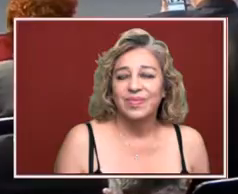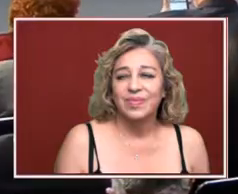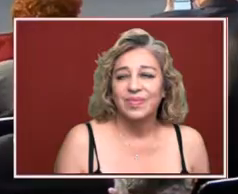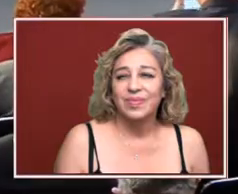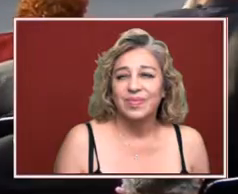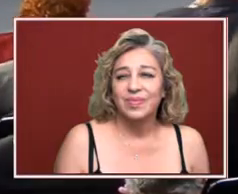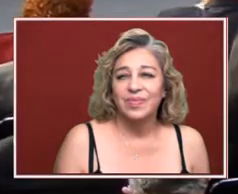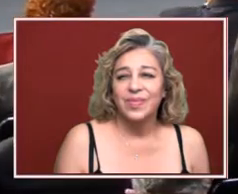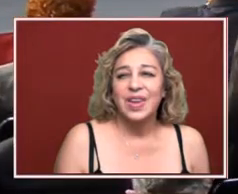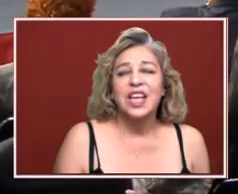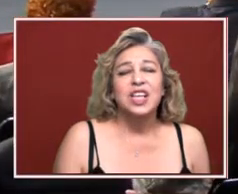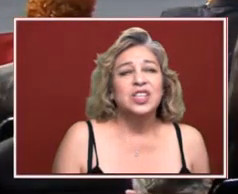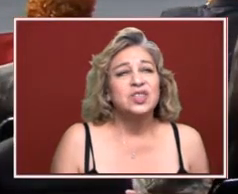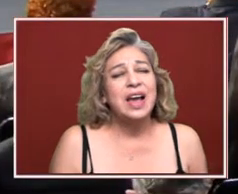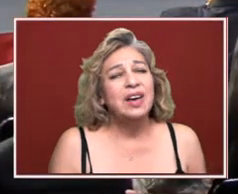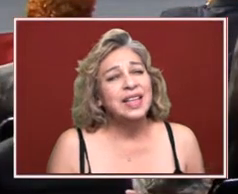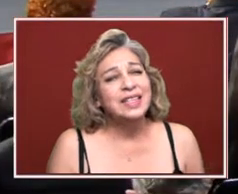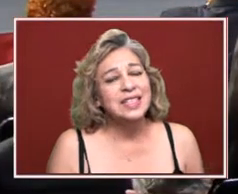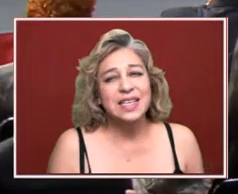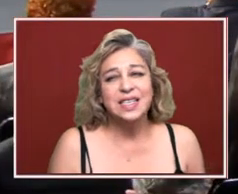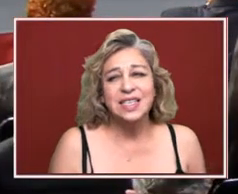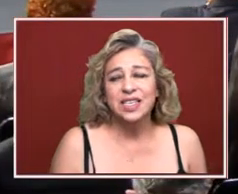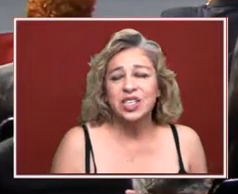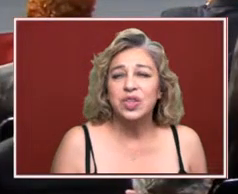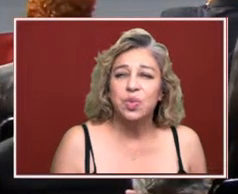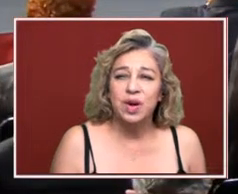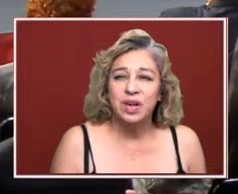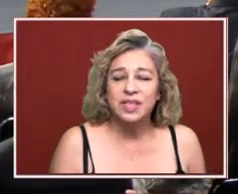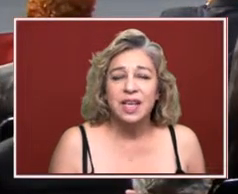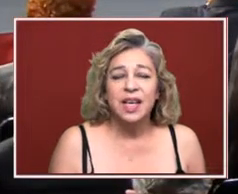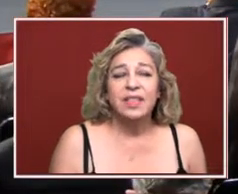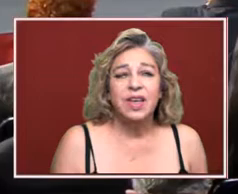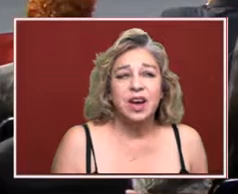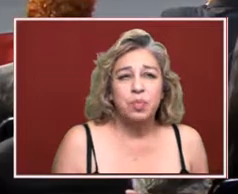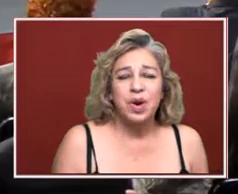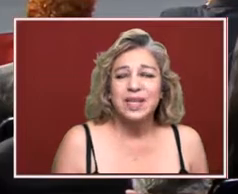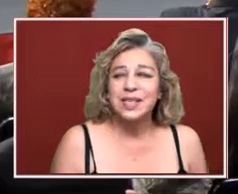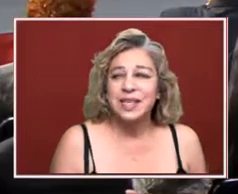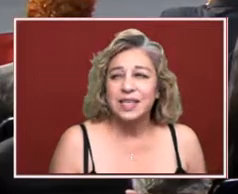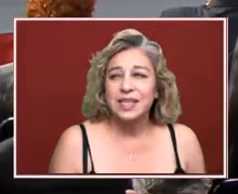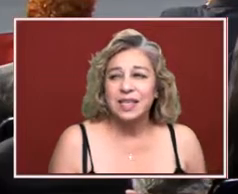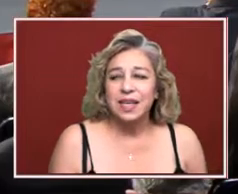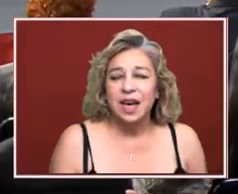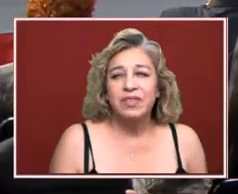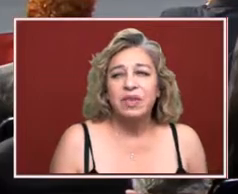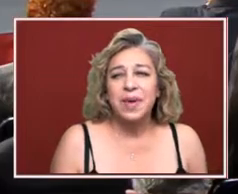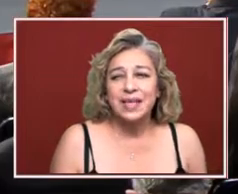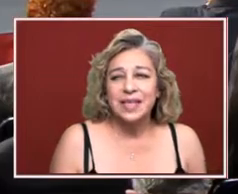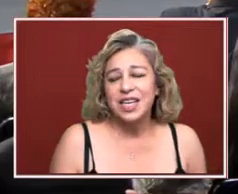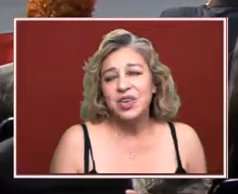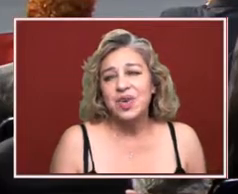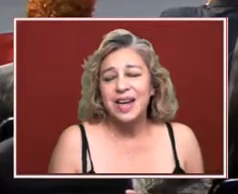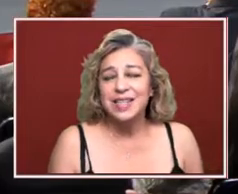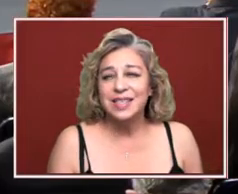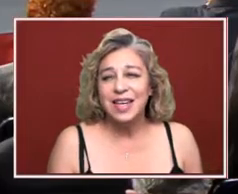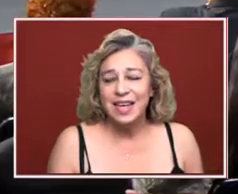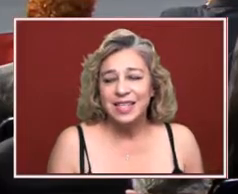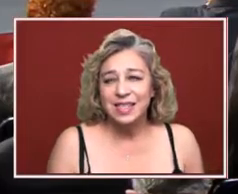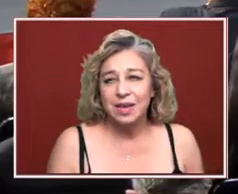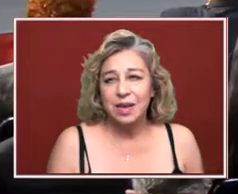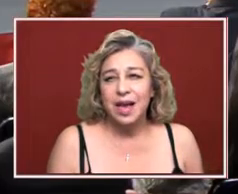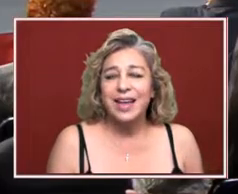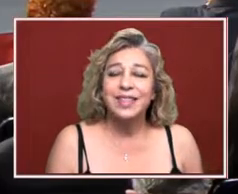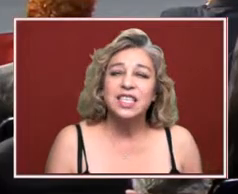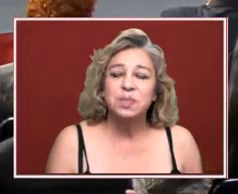Manuel López Obrador. So now let's listen to the words that our president of the Mexican United